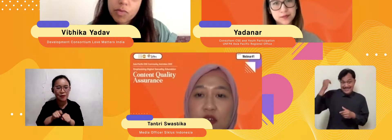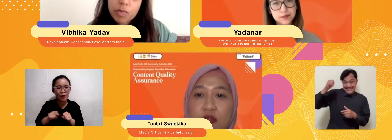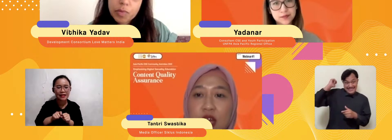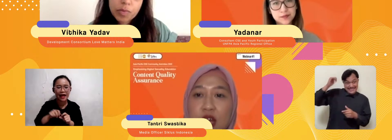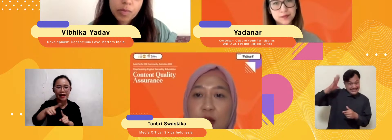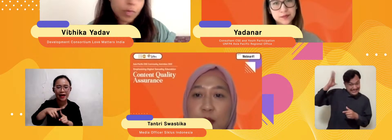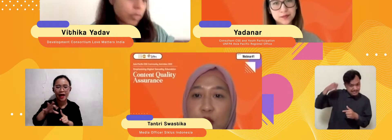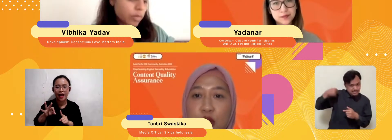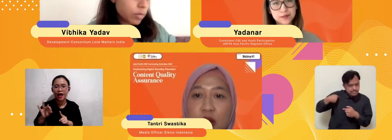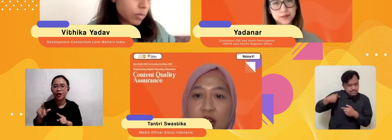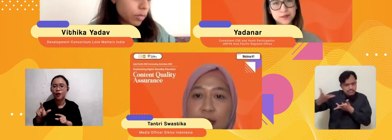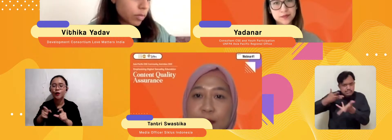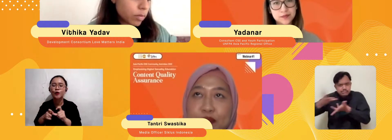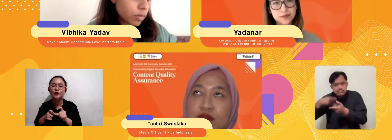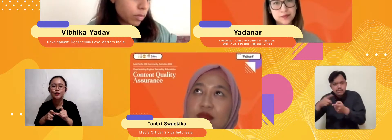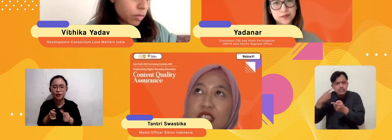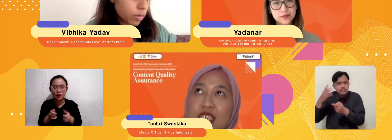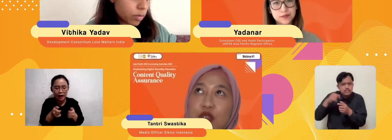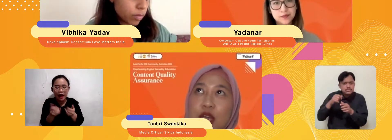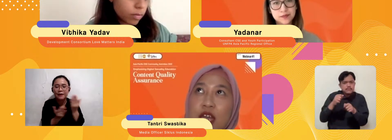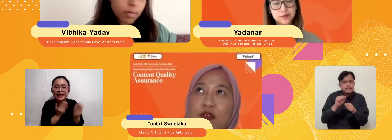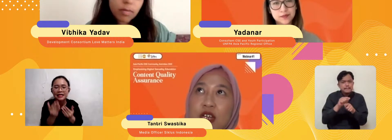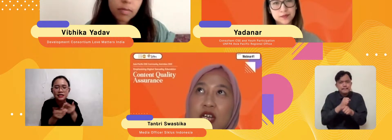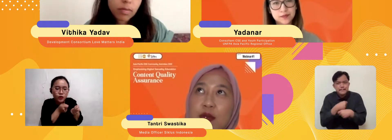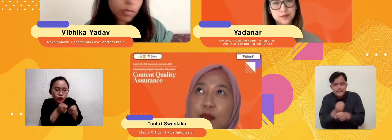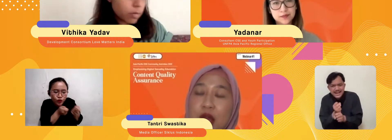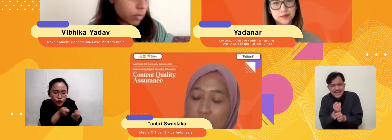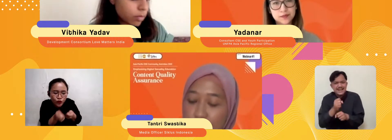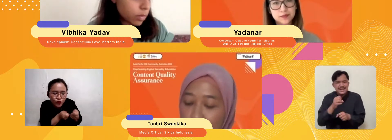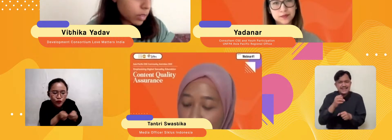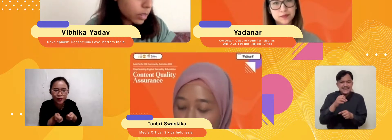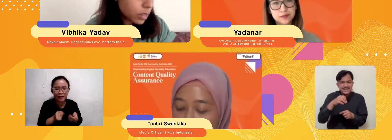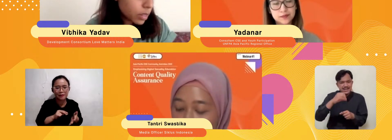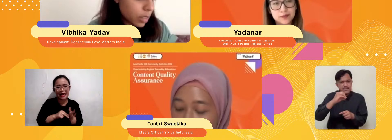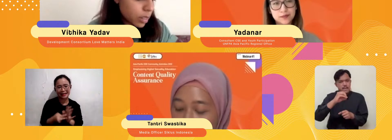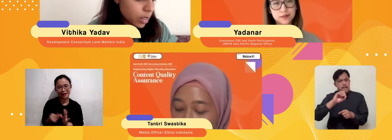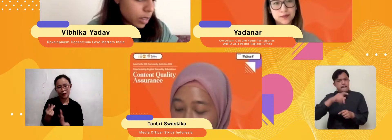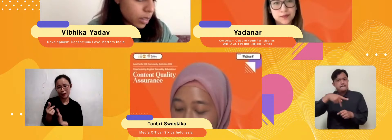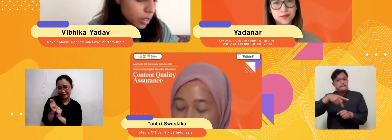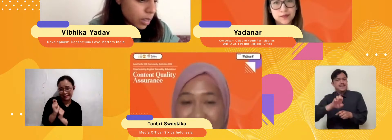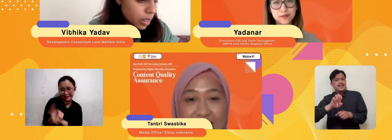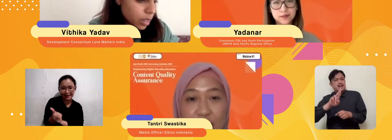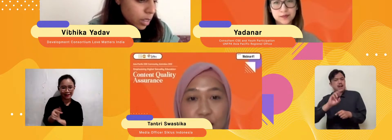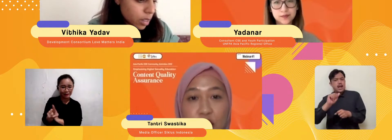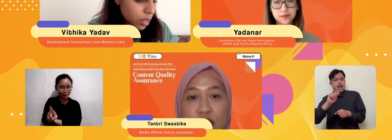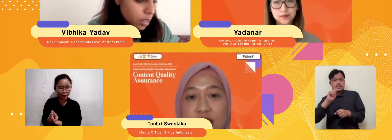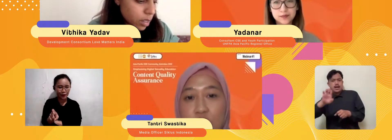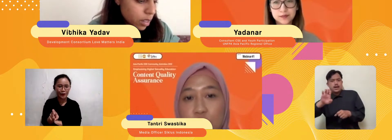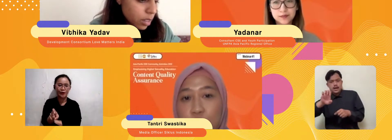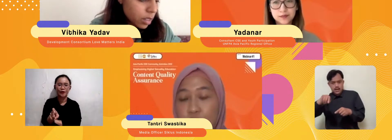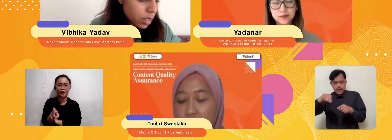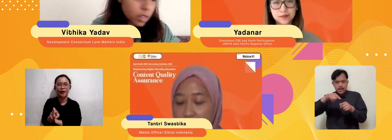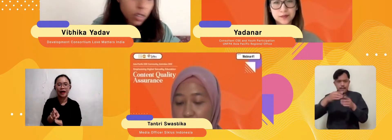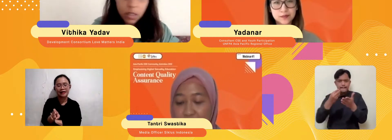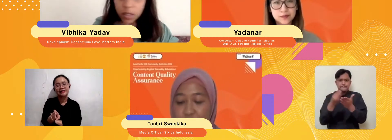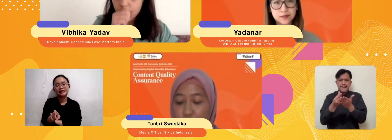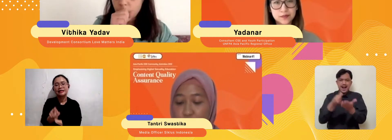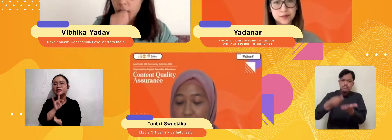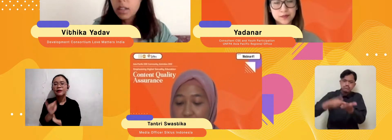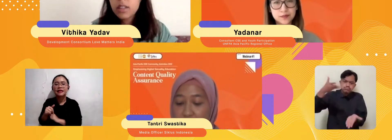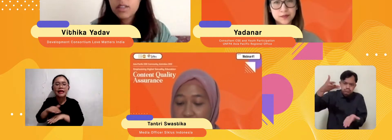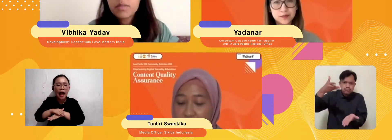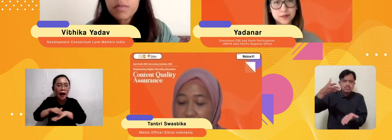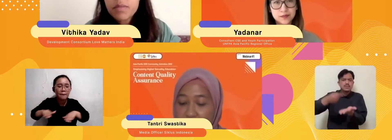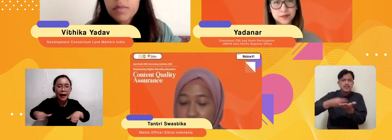to have more to have a more safe or secure